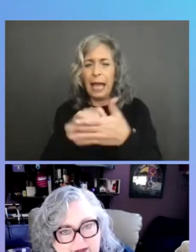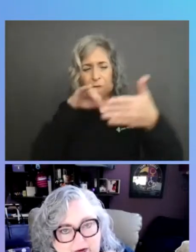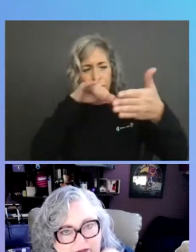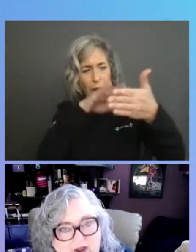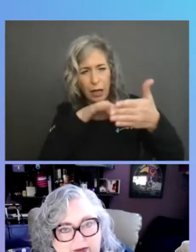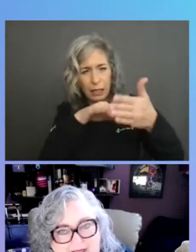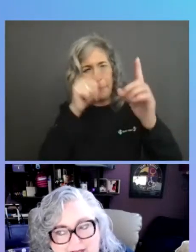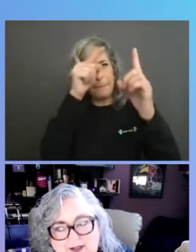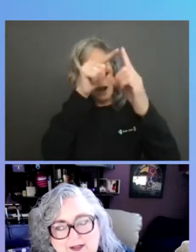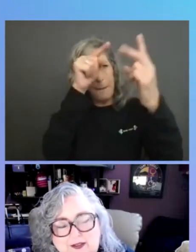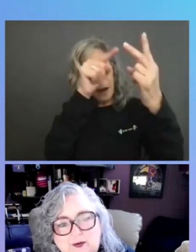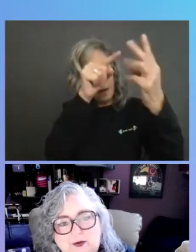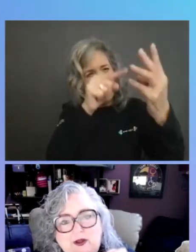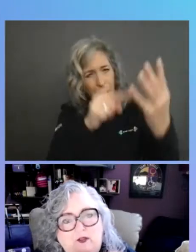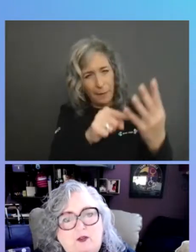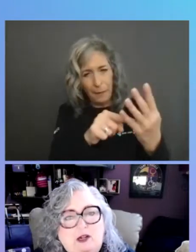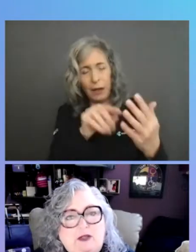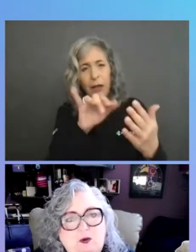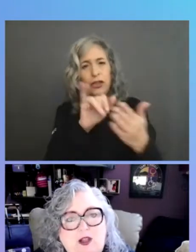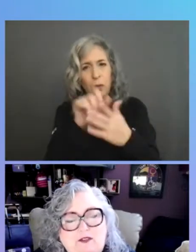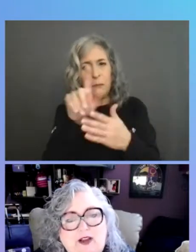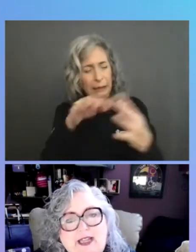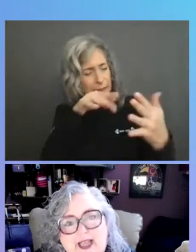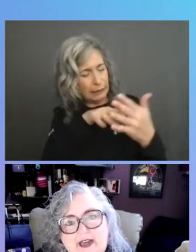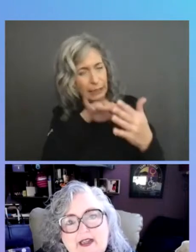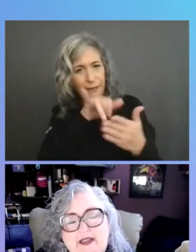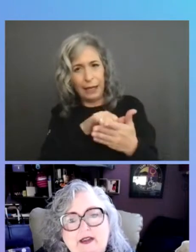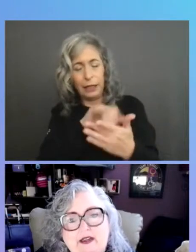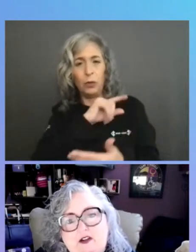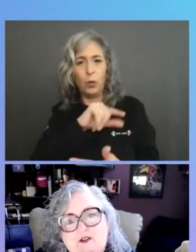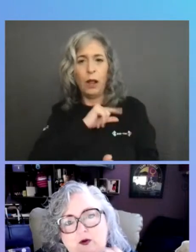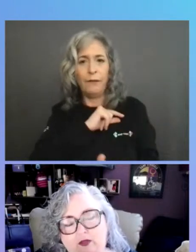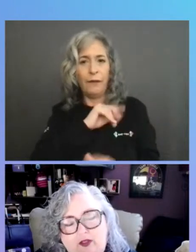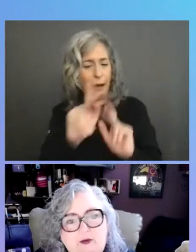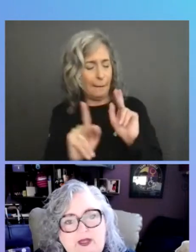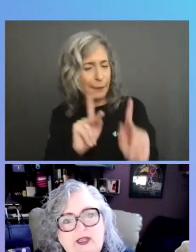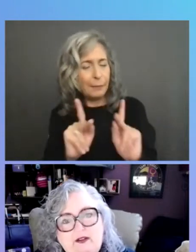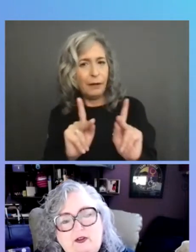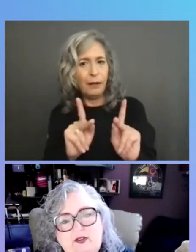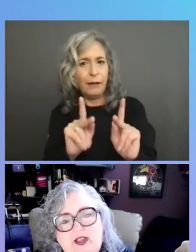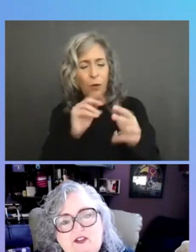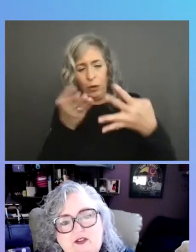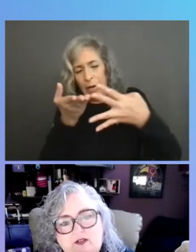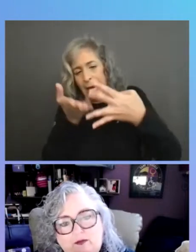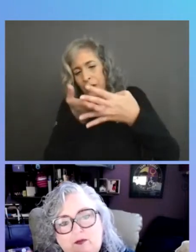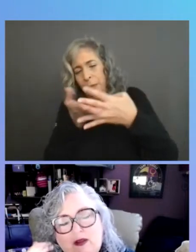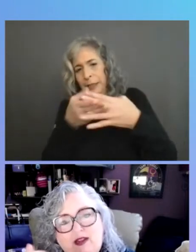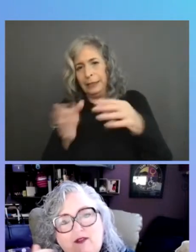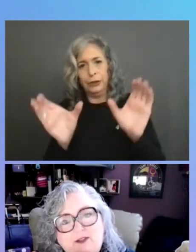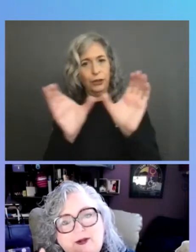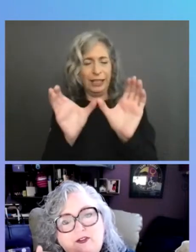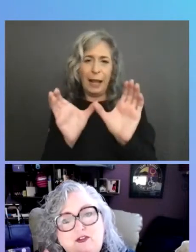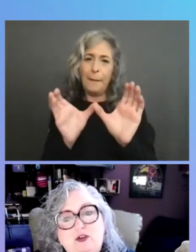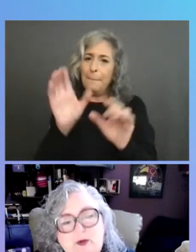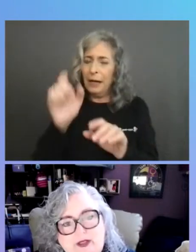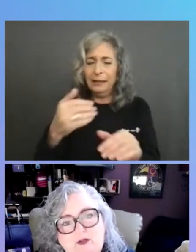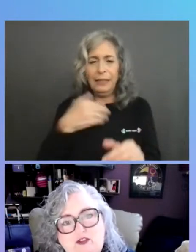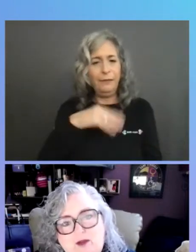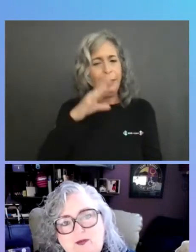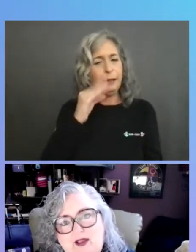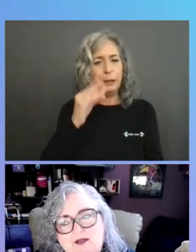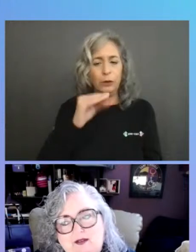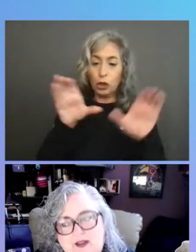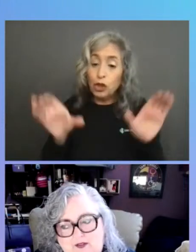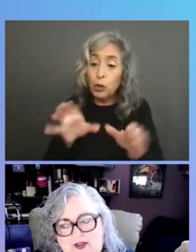study tasks are job tasks. So the minimally qualified candidate for the intermediate certifications must have experience doing